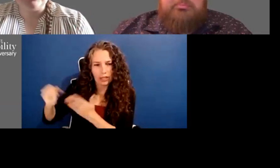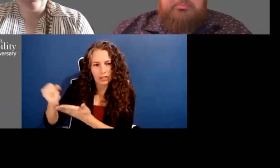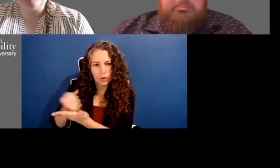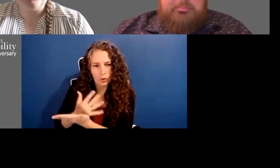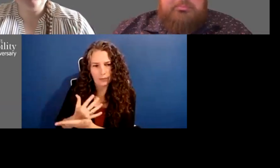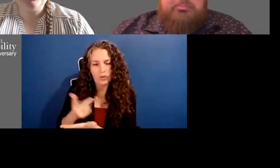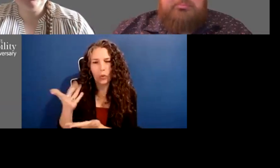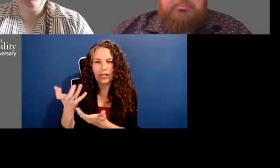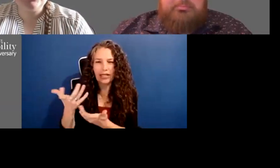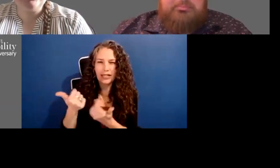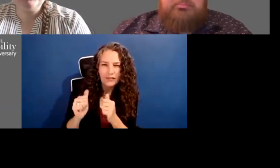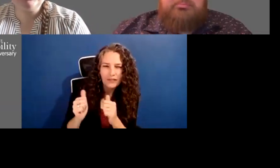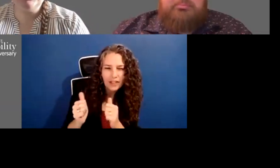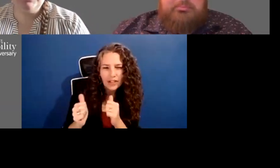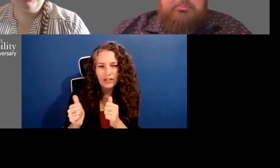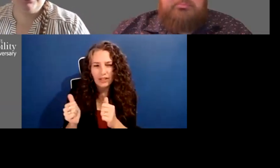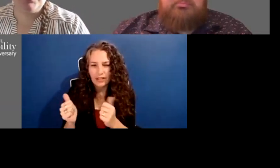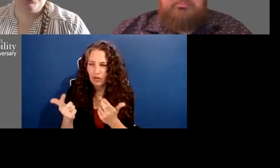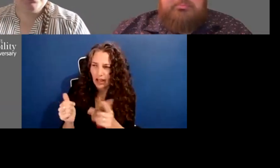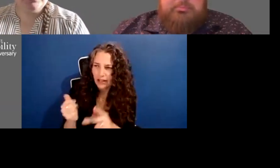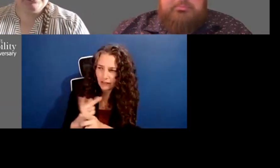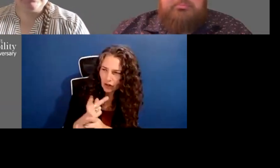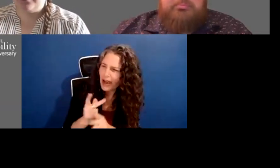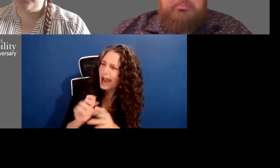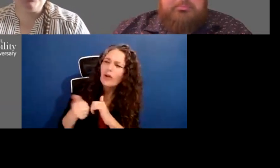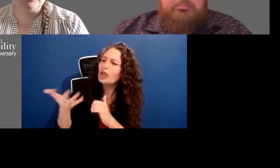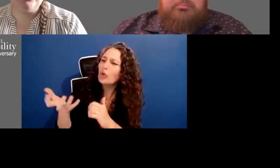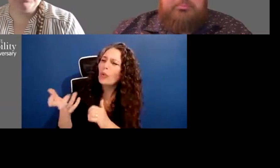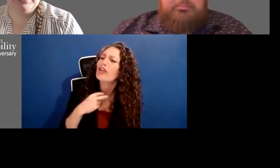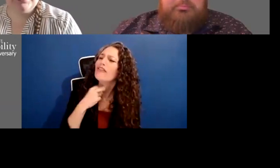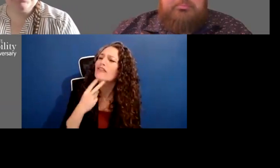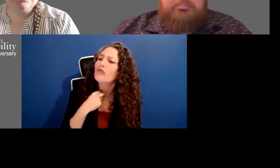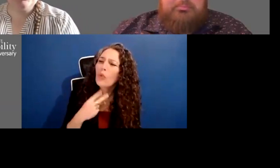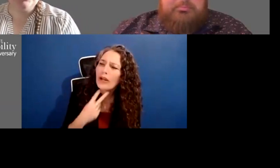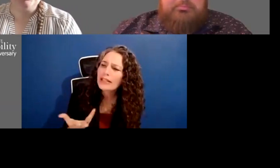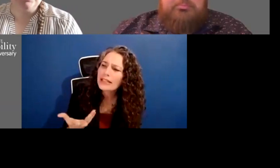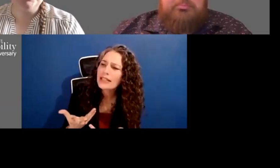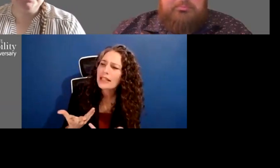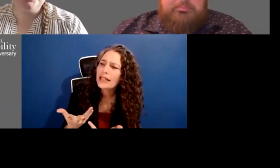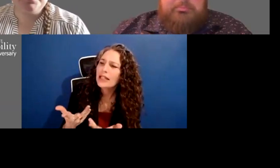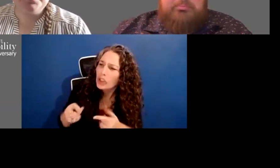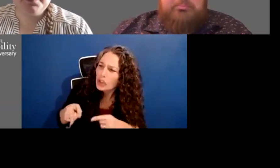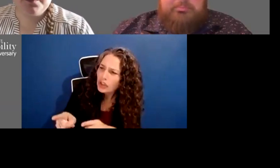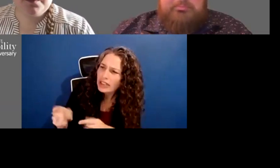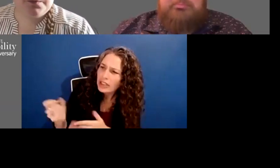voice to sound as they were reading the script. And, you know, we needed time to do a few takes.